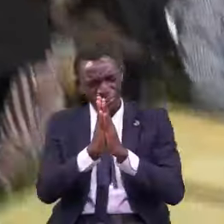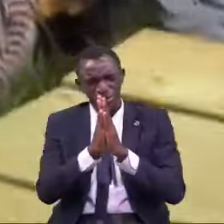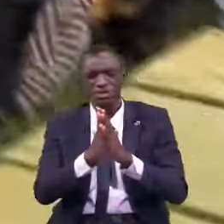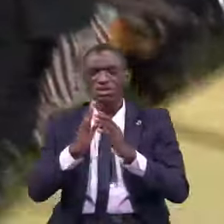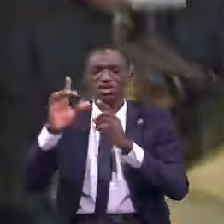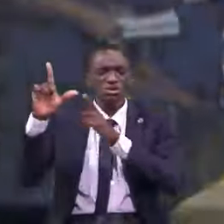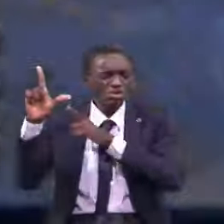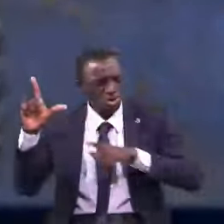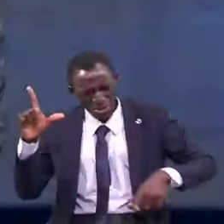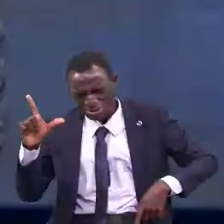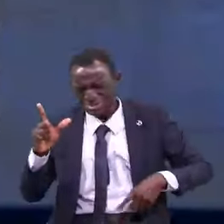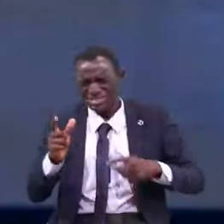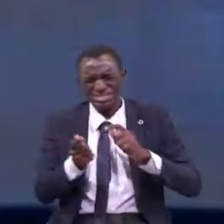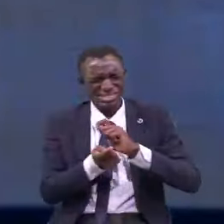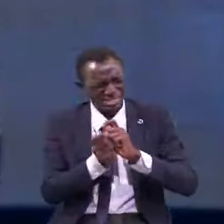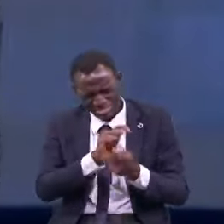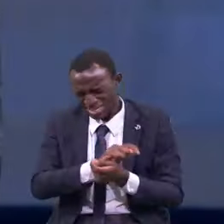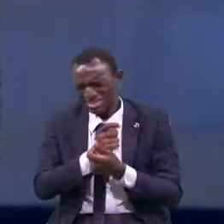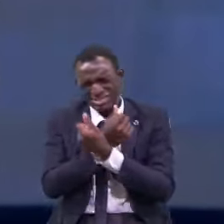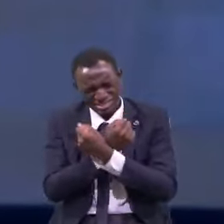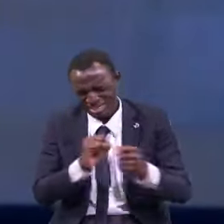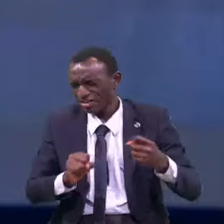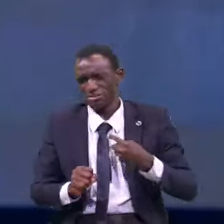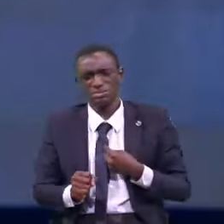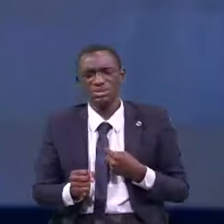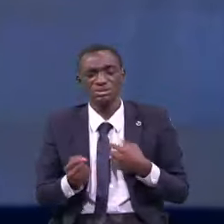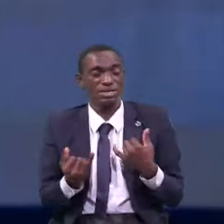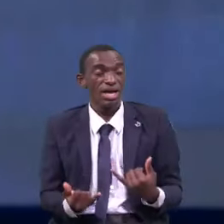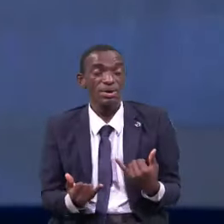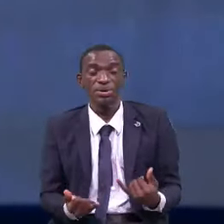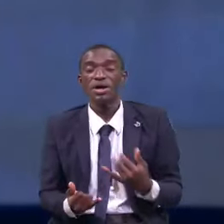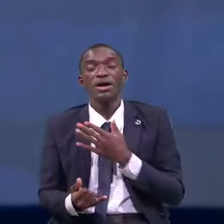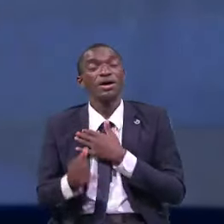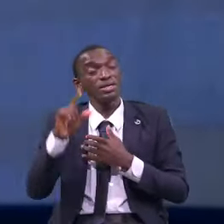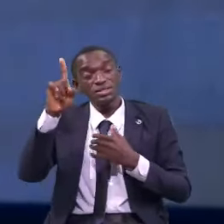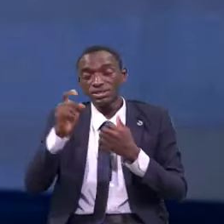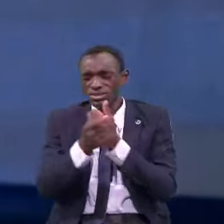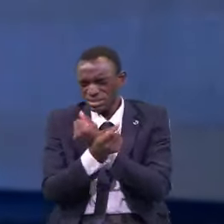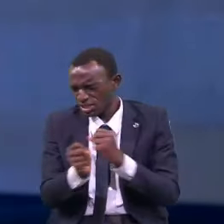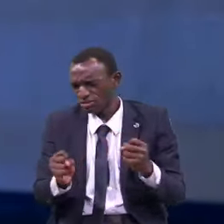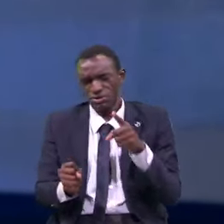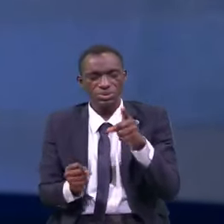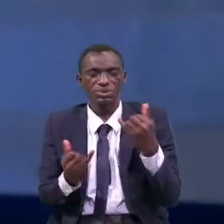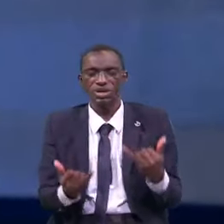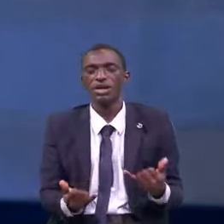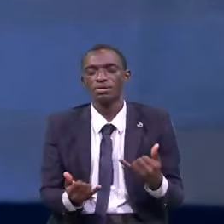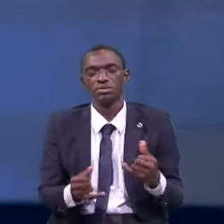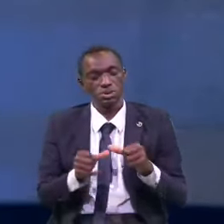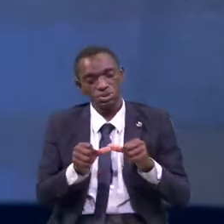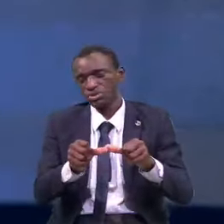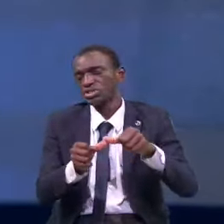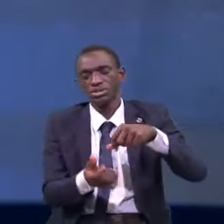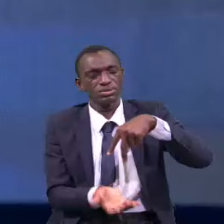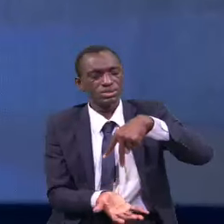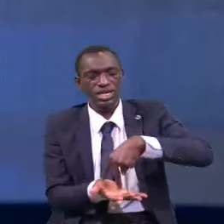Save me. And he saves you right now. Keep on standing. Keep your